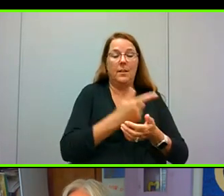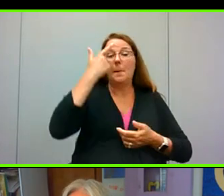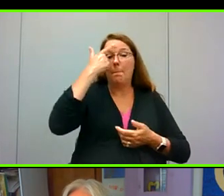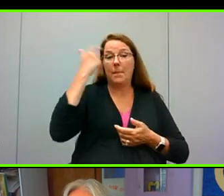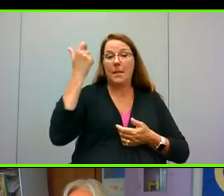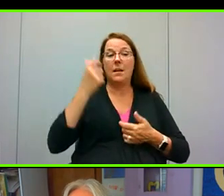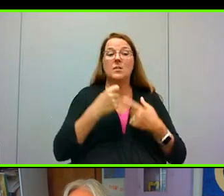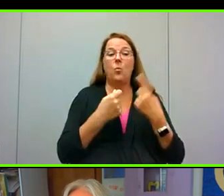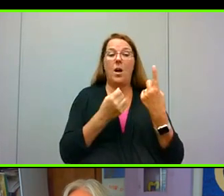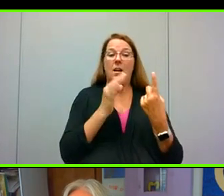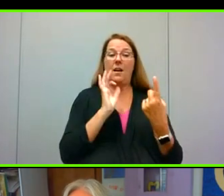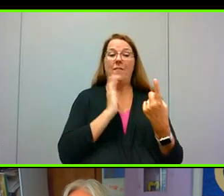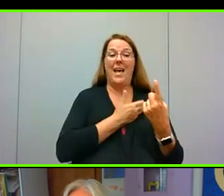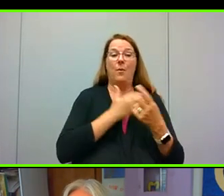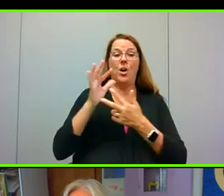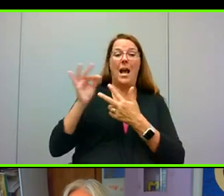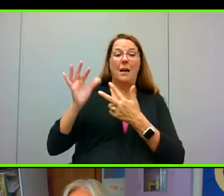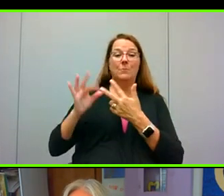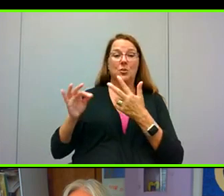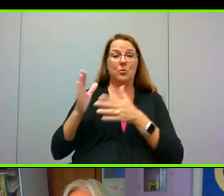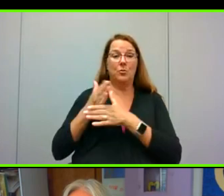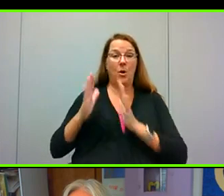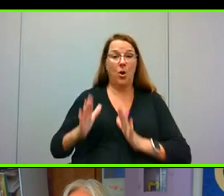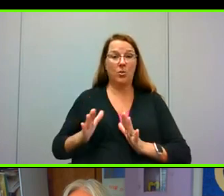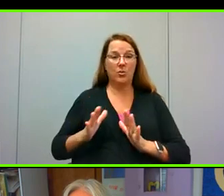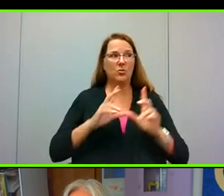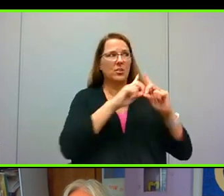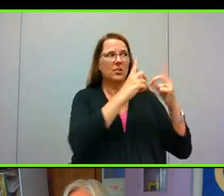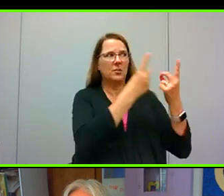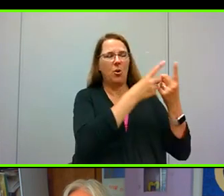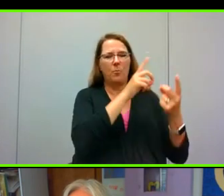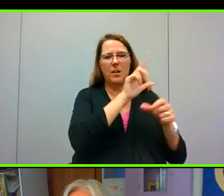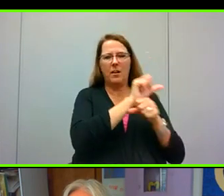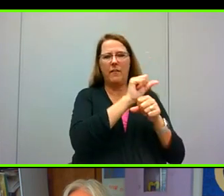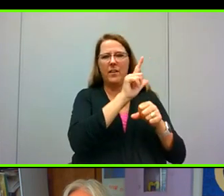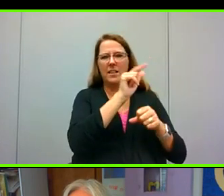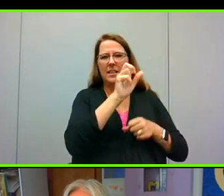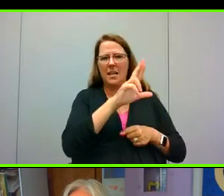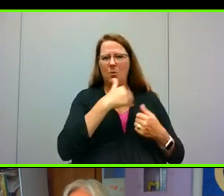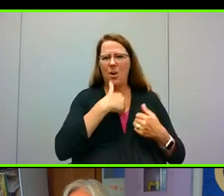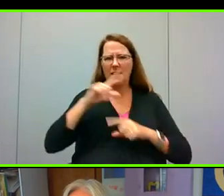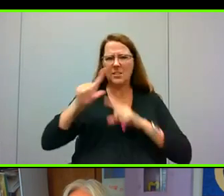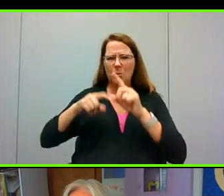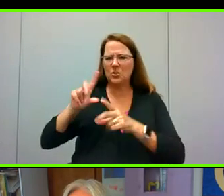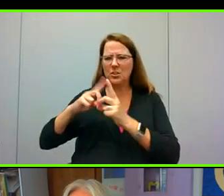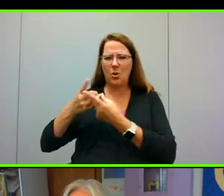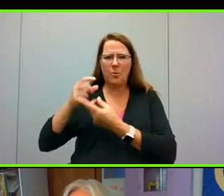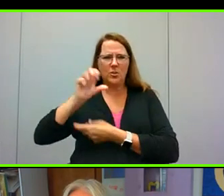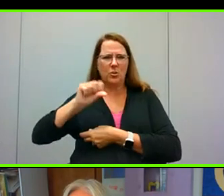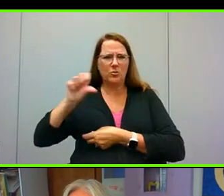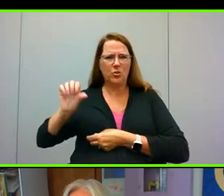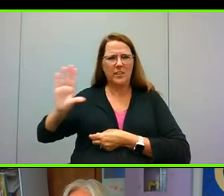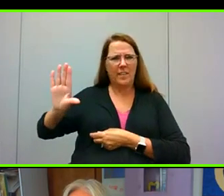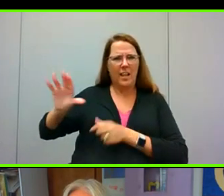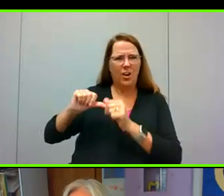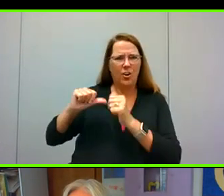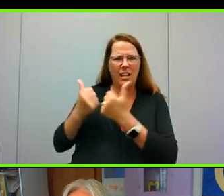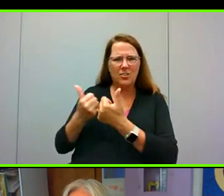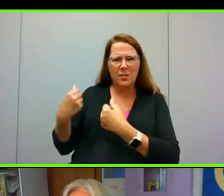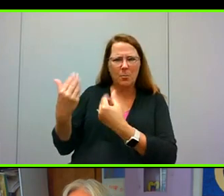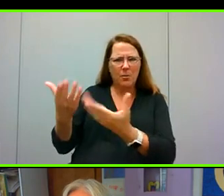the optional partners, the Department of Labor, has some questions, and I think it's the Department of Social Services, their agency, they're providing